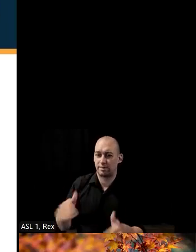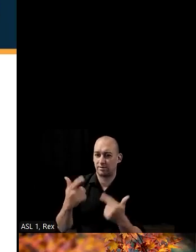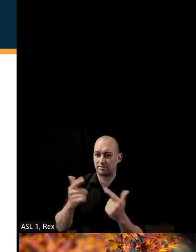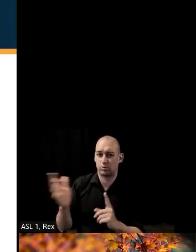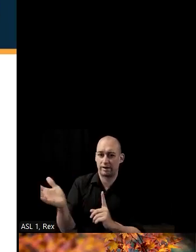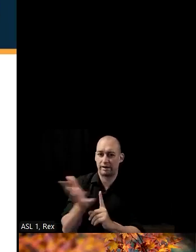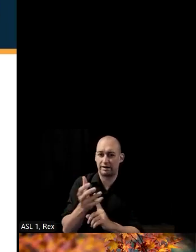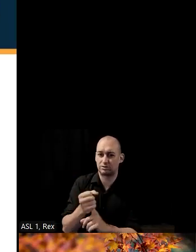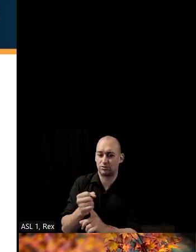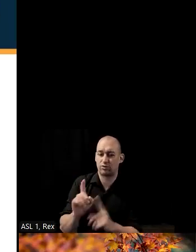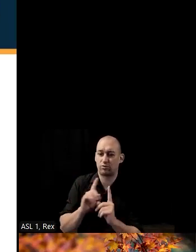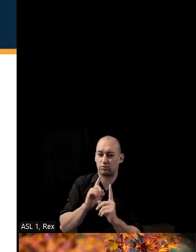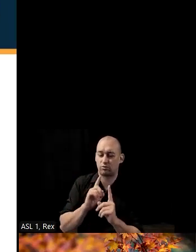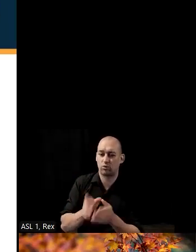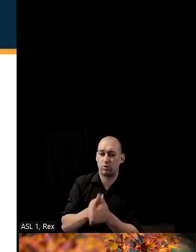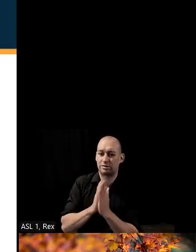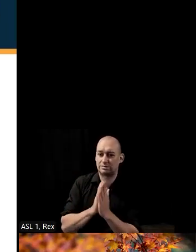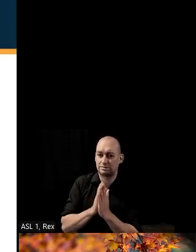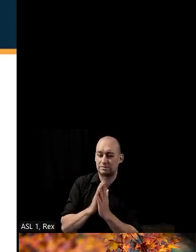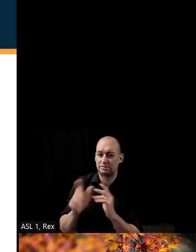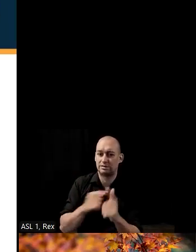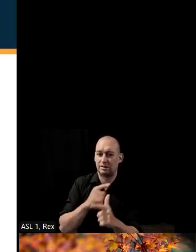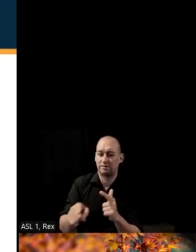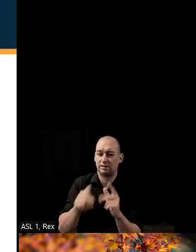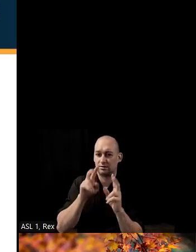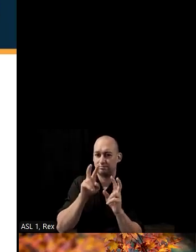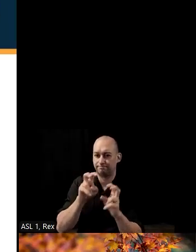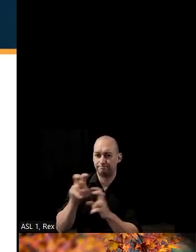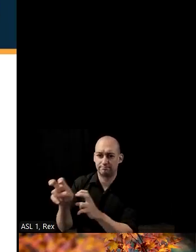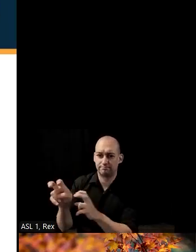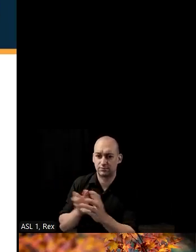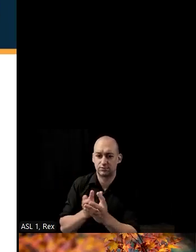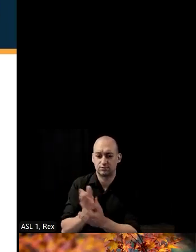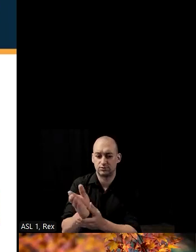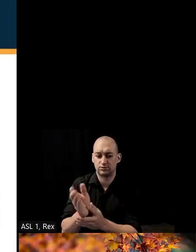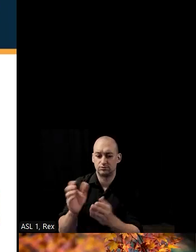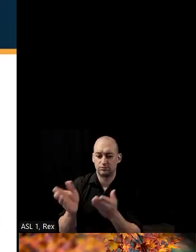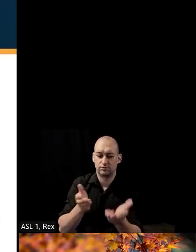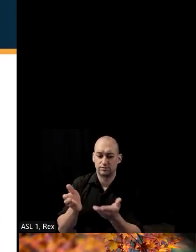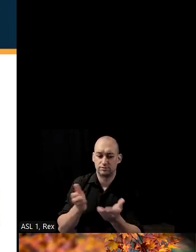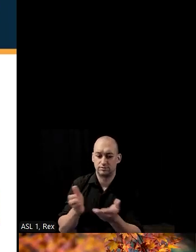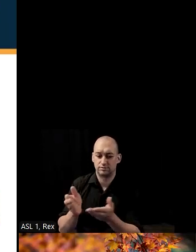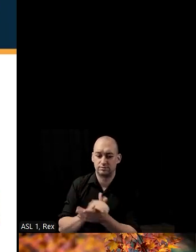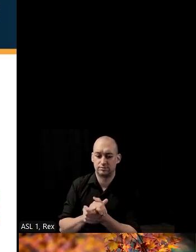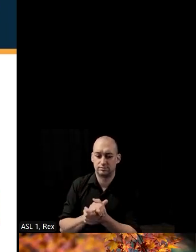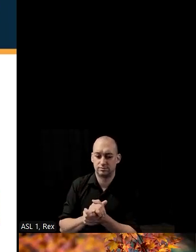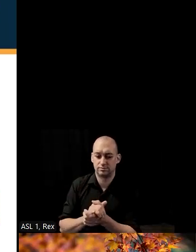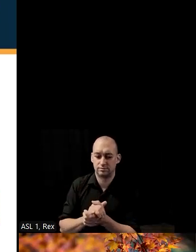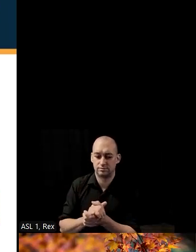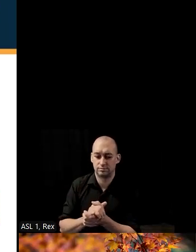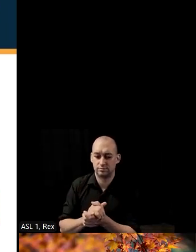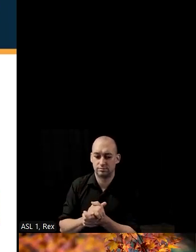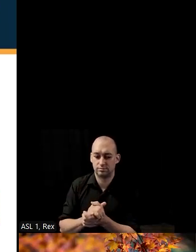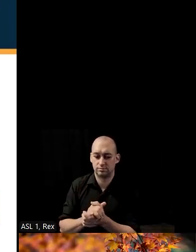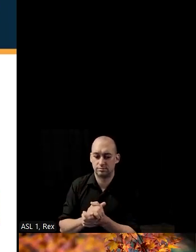and then they would provide the navigation services. Next slide. Okay. I